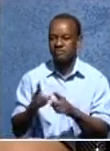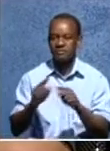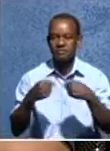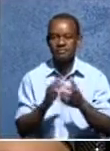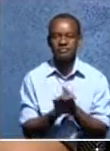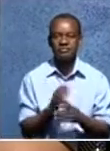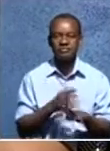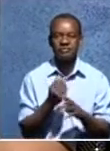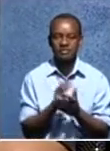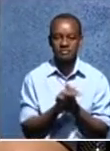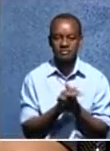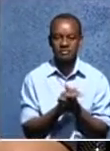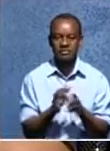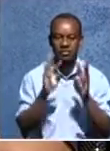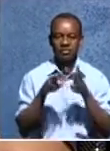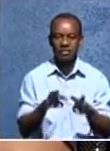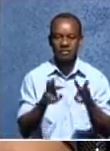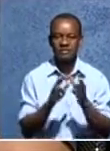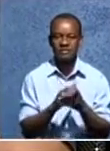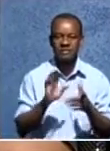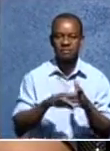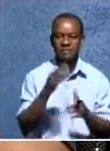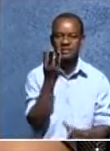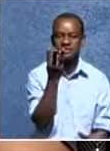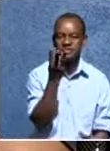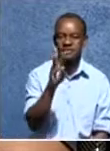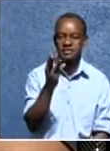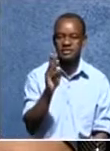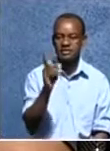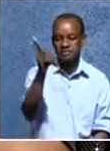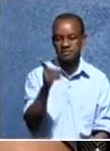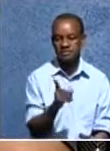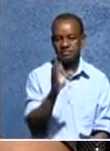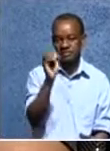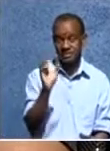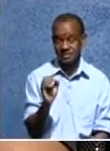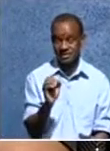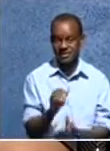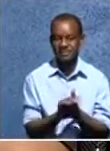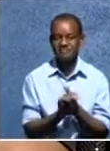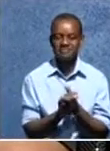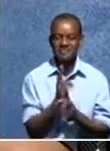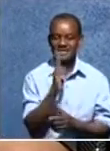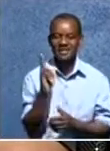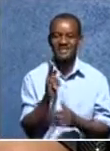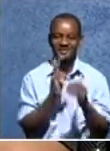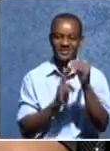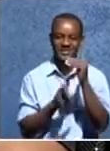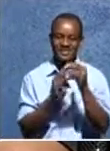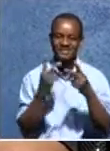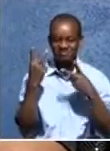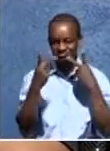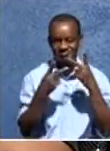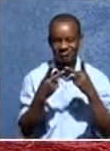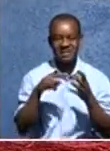seen 66% increase. That already tells us that Namibians are traveling. Namibians really want to explore